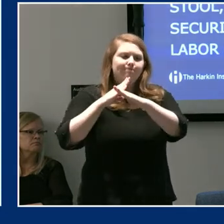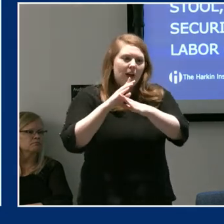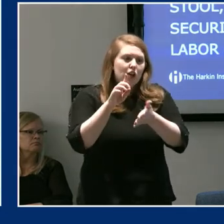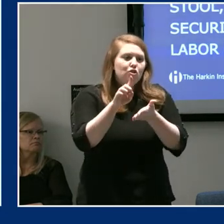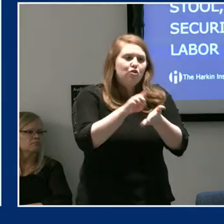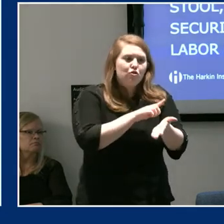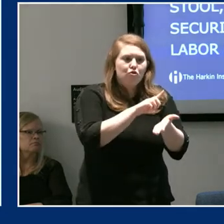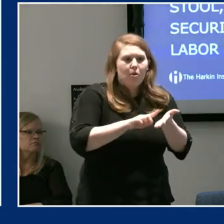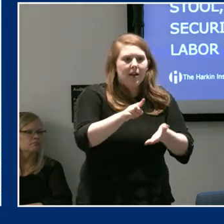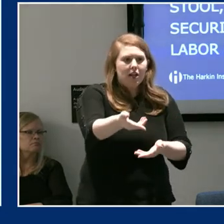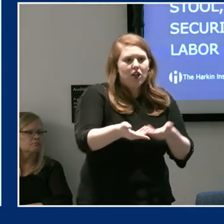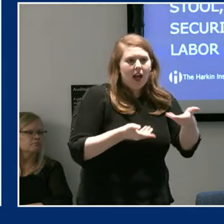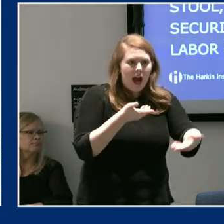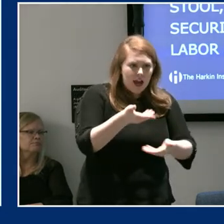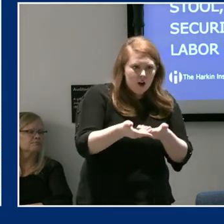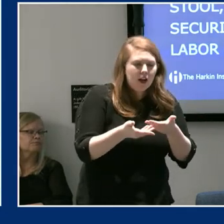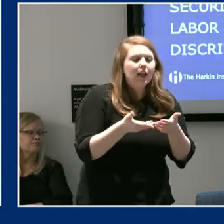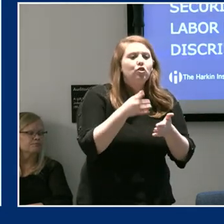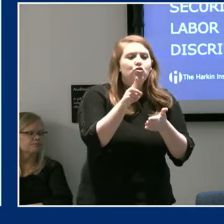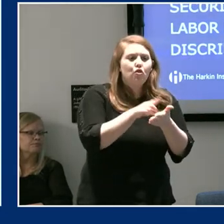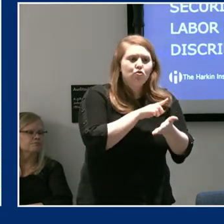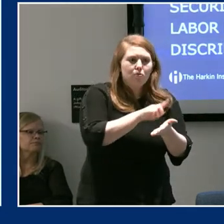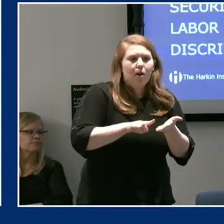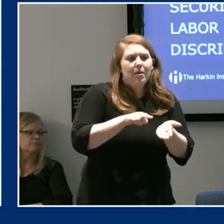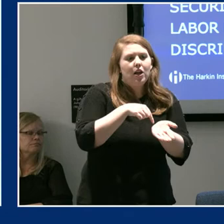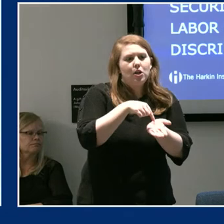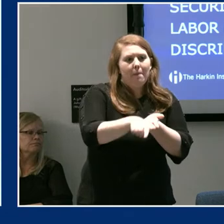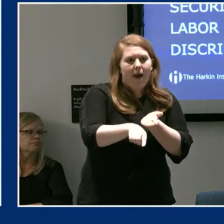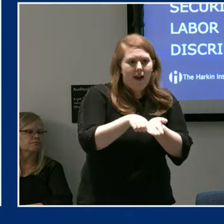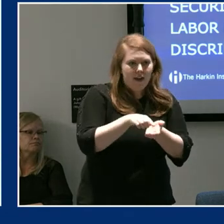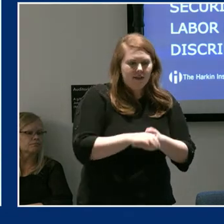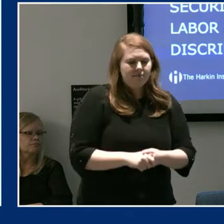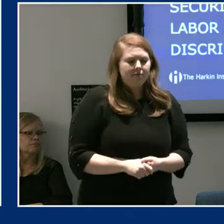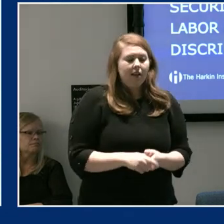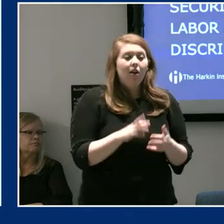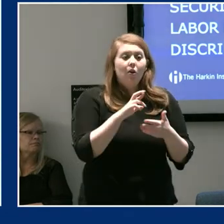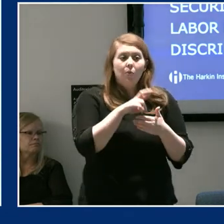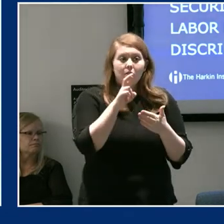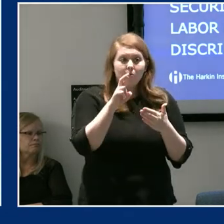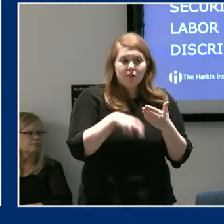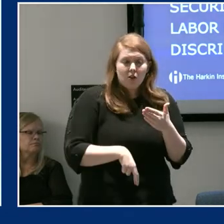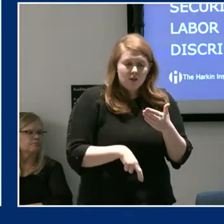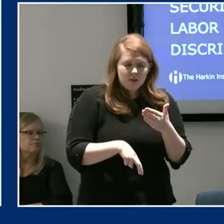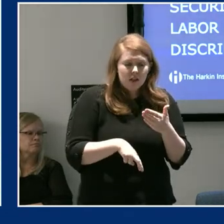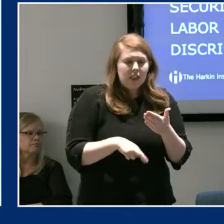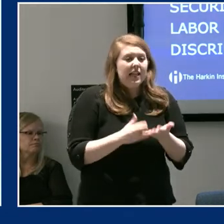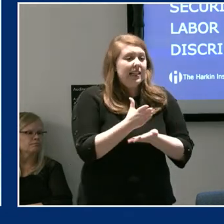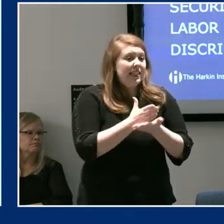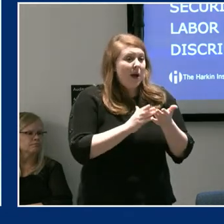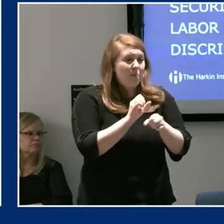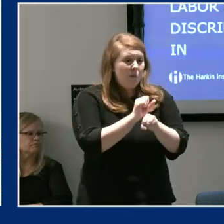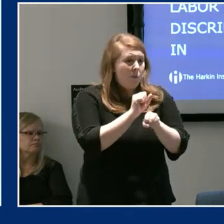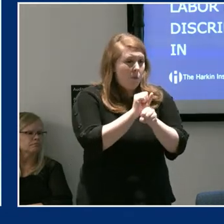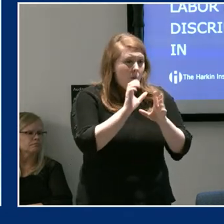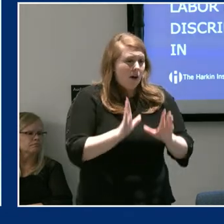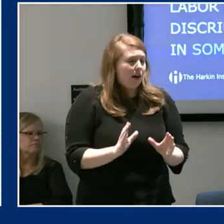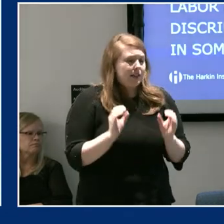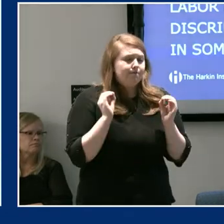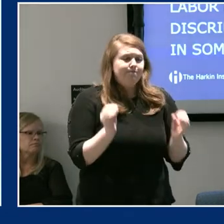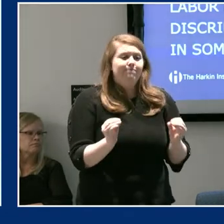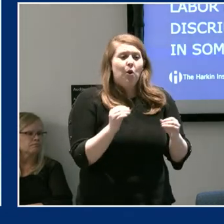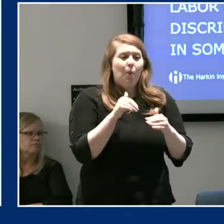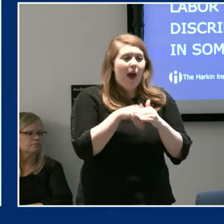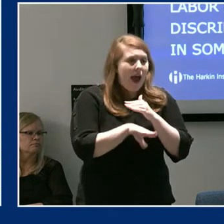hiring and in pay, which result in some workers not having access to